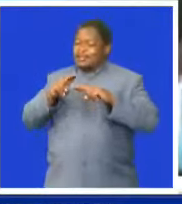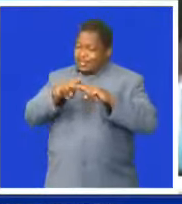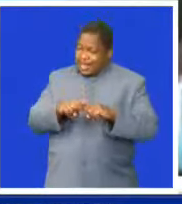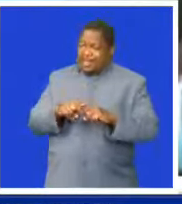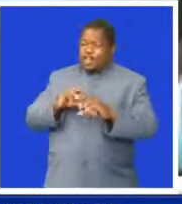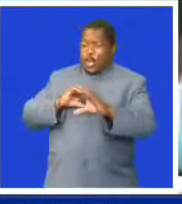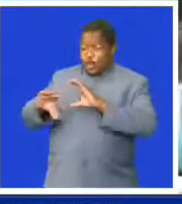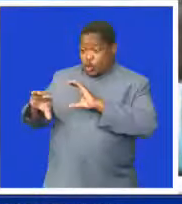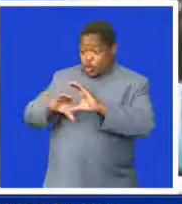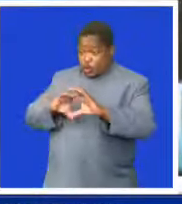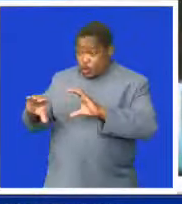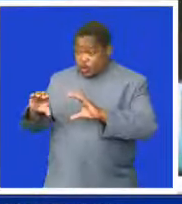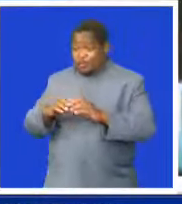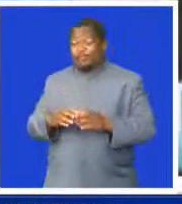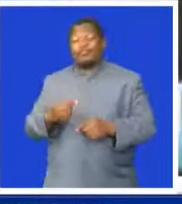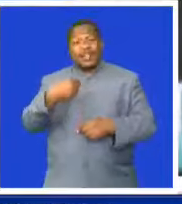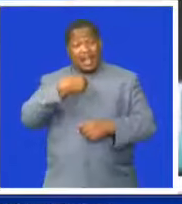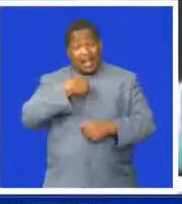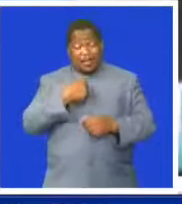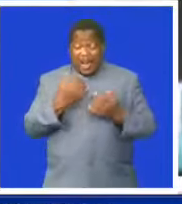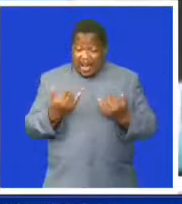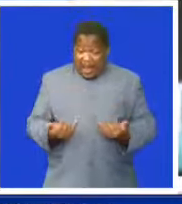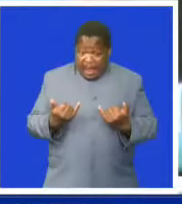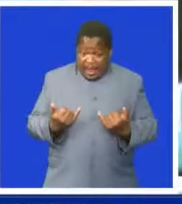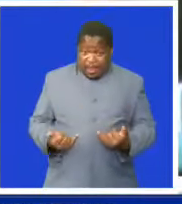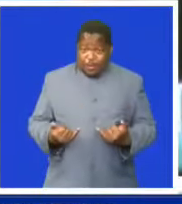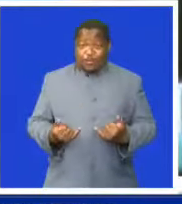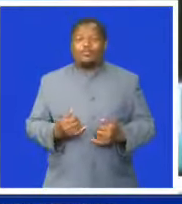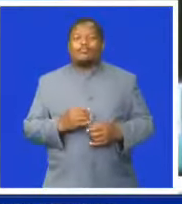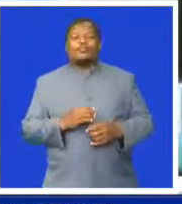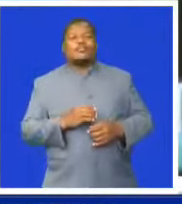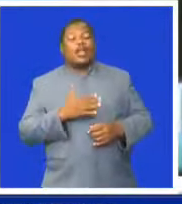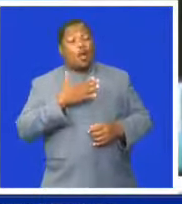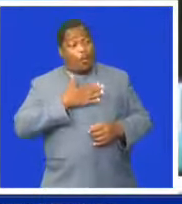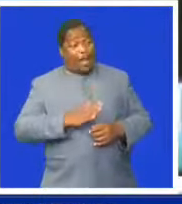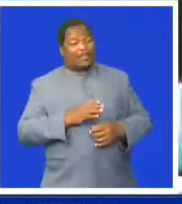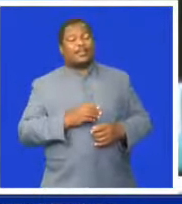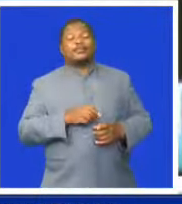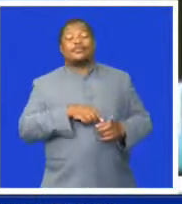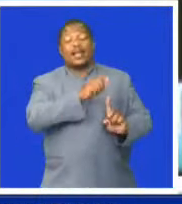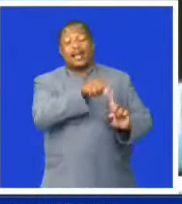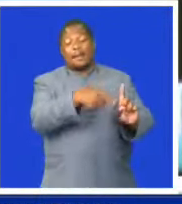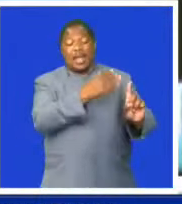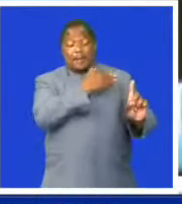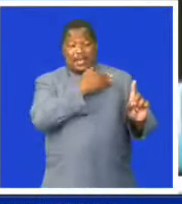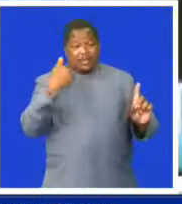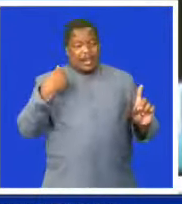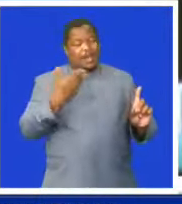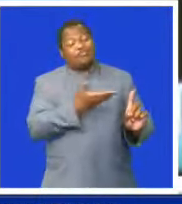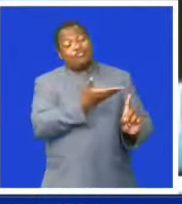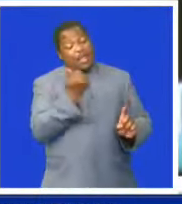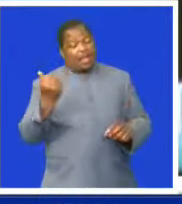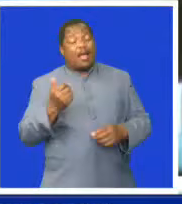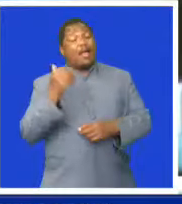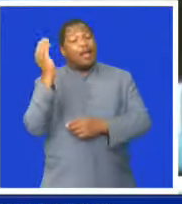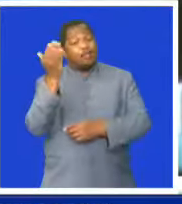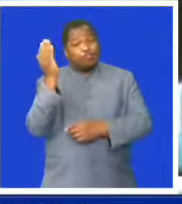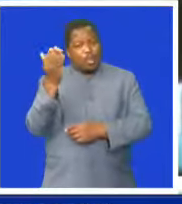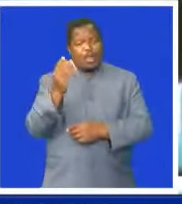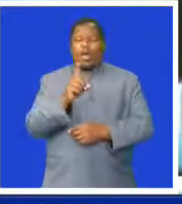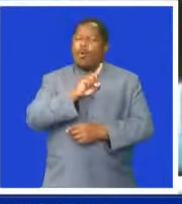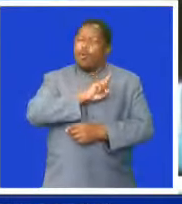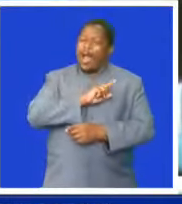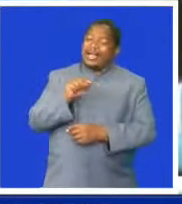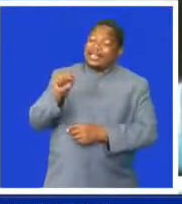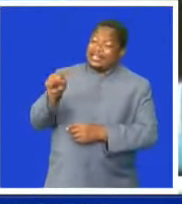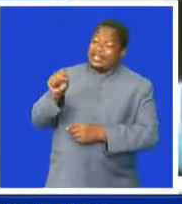Prime Minister, Mr. Speaker, Minister. And as I'm going to tell you the Parliament, we will say, is it the interest of the country? No,